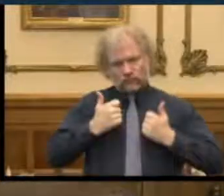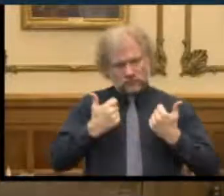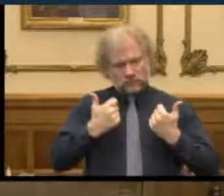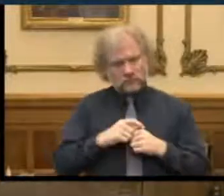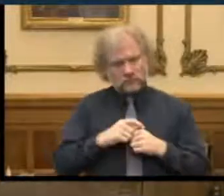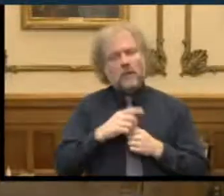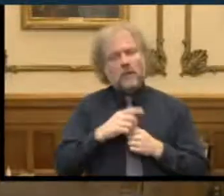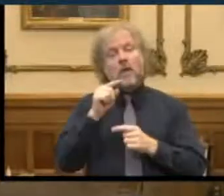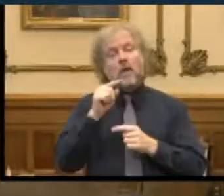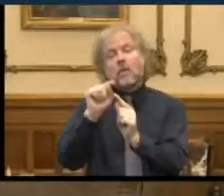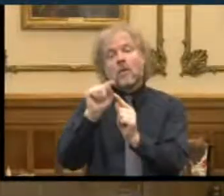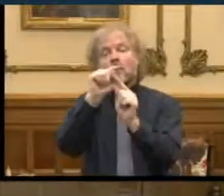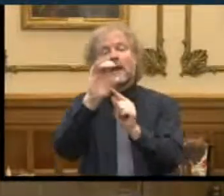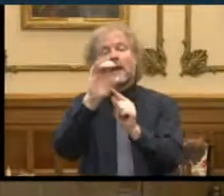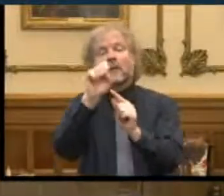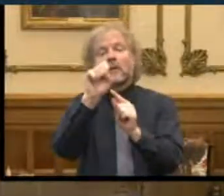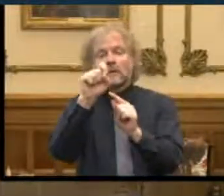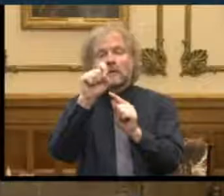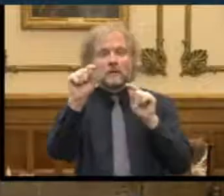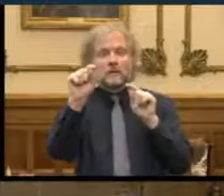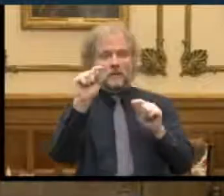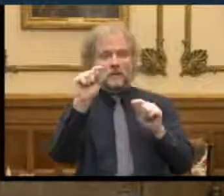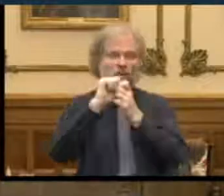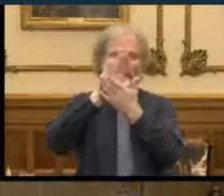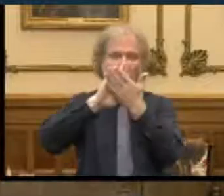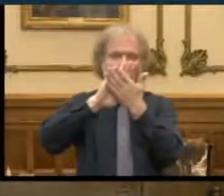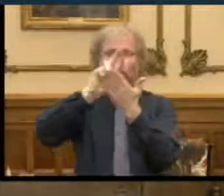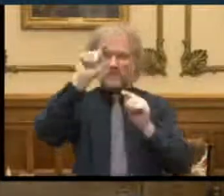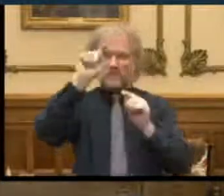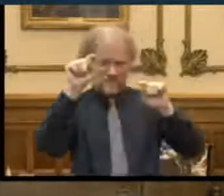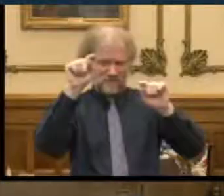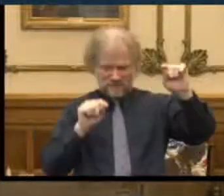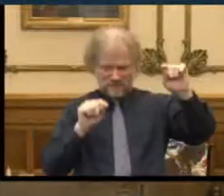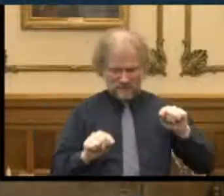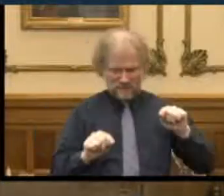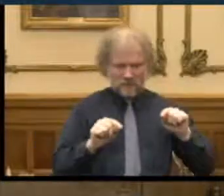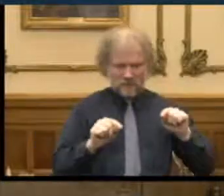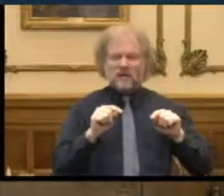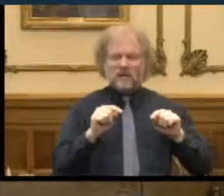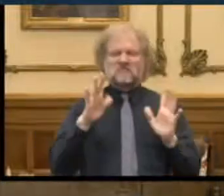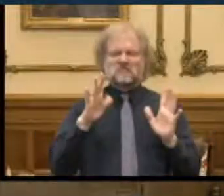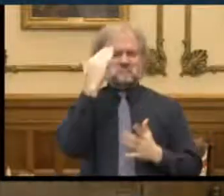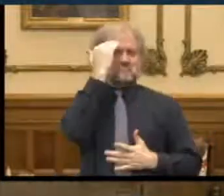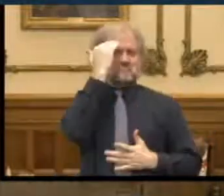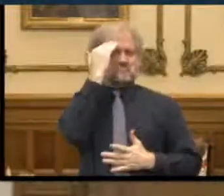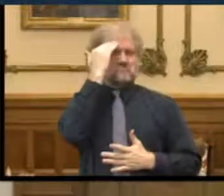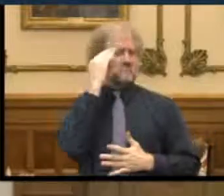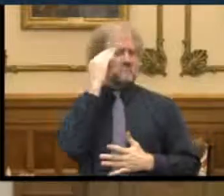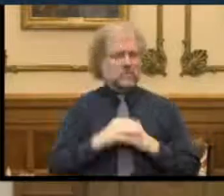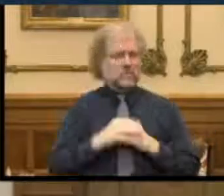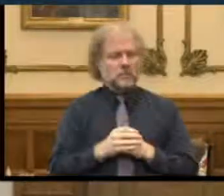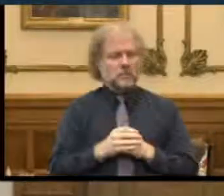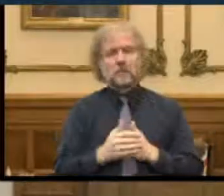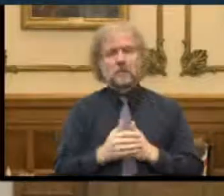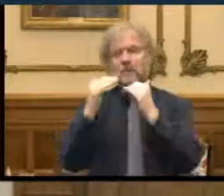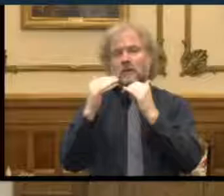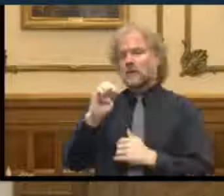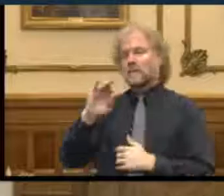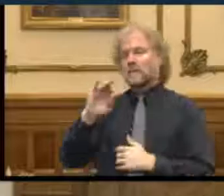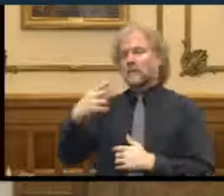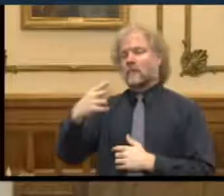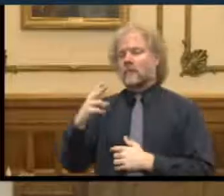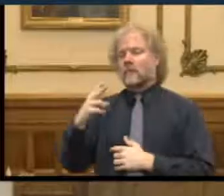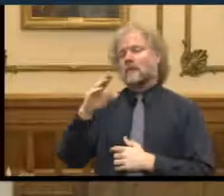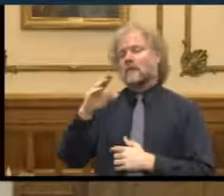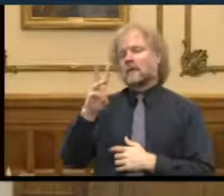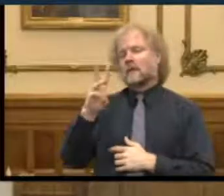these counties that house our colleges and universities are very in tune to that. Meredith with